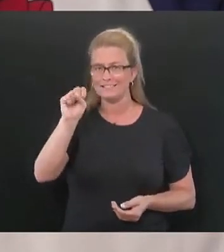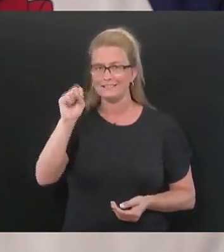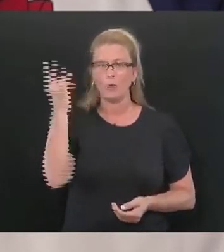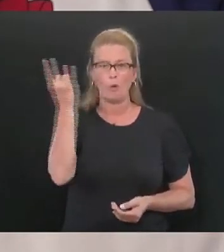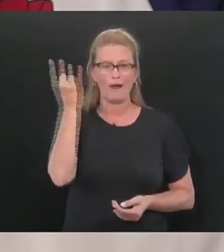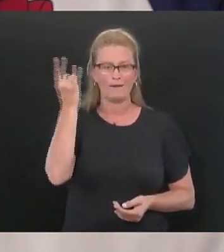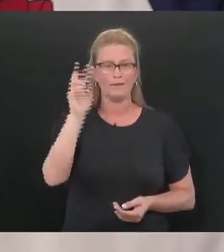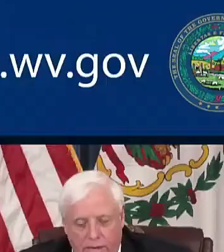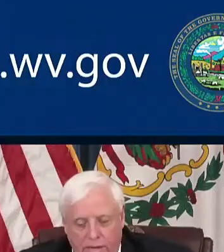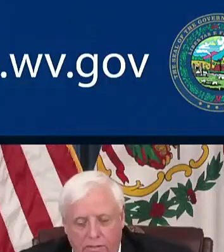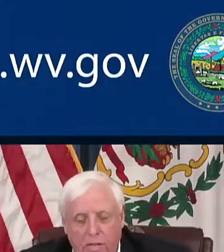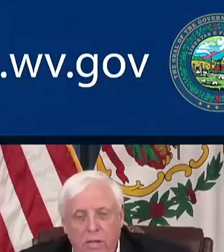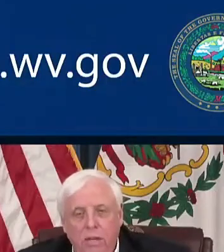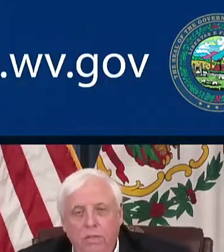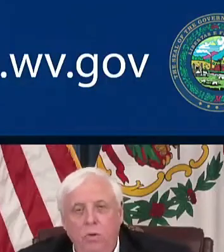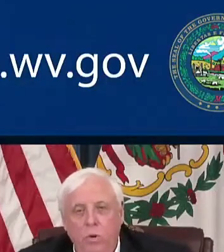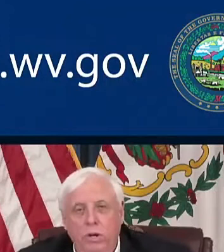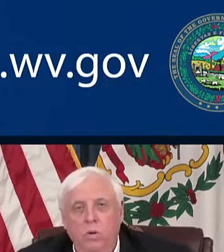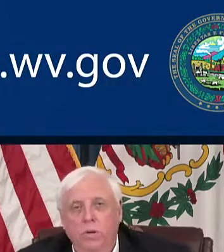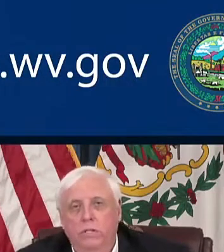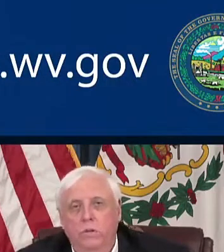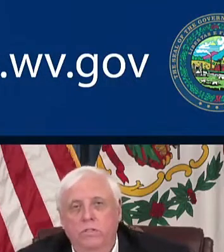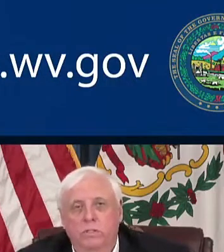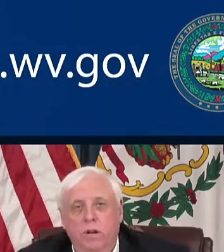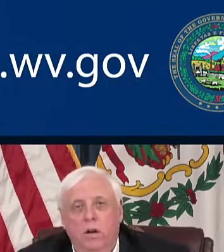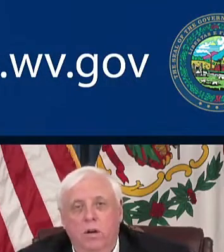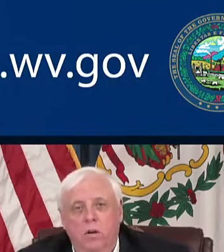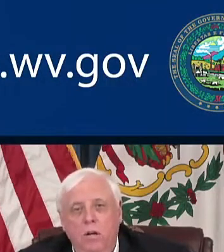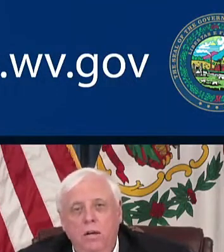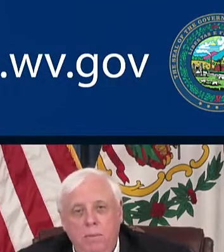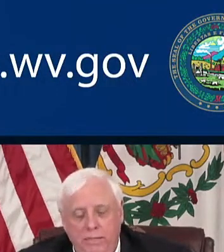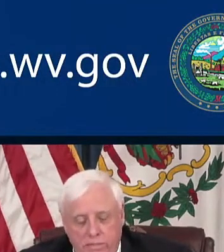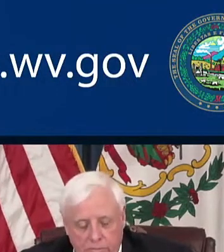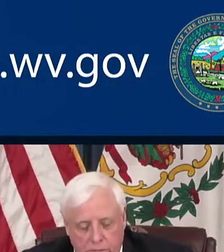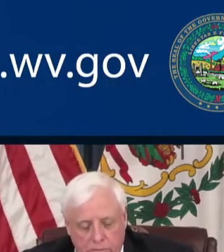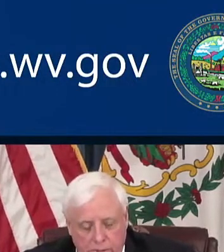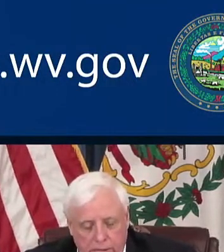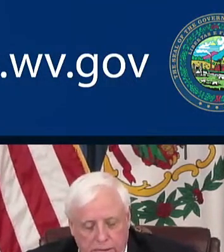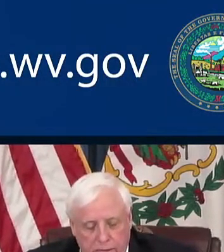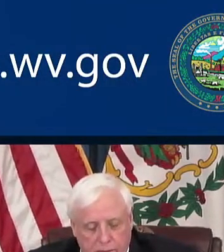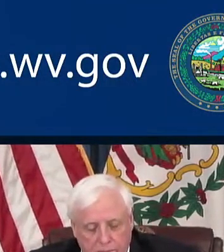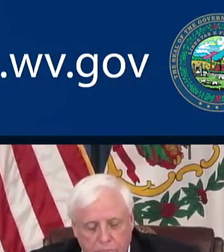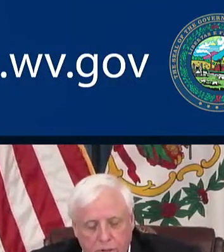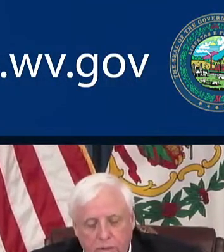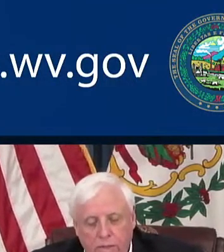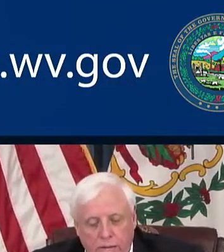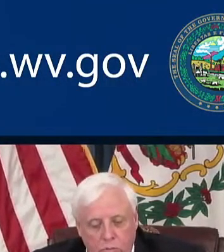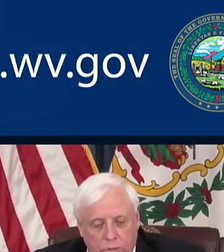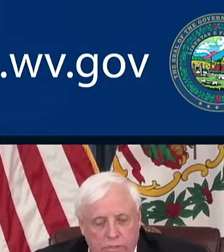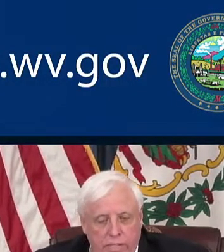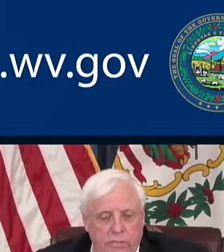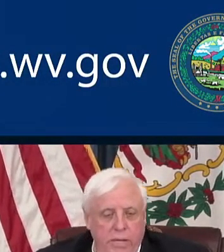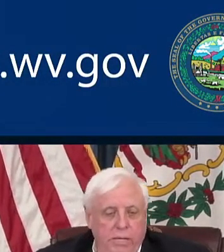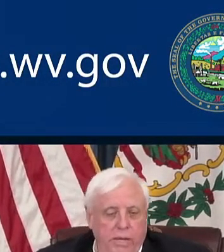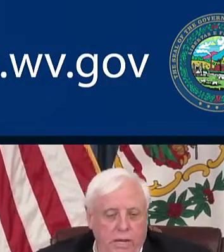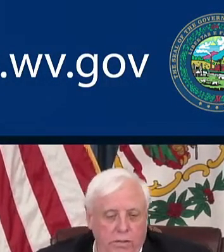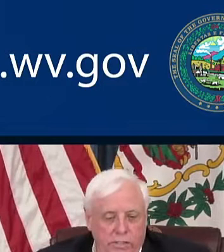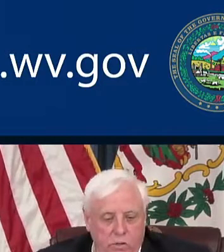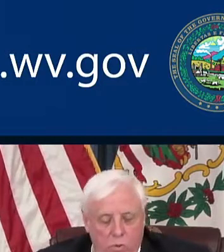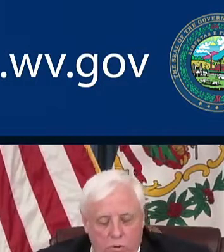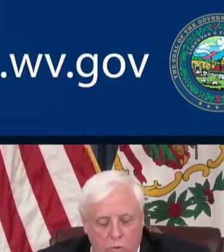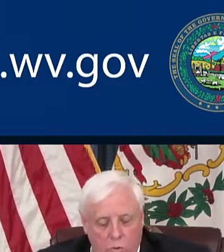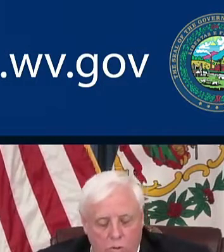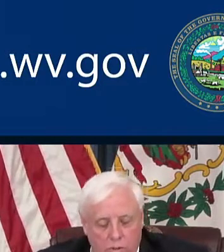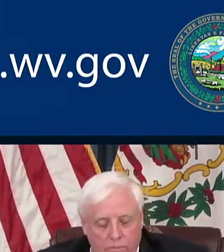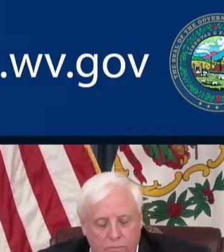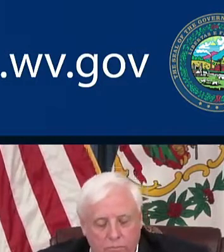all 55 counties that we're going to install by September the 8th. That's what the $6 million is